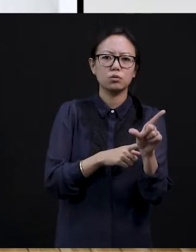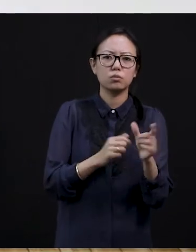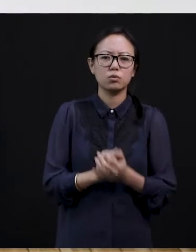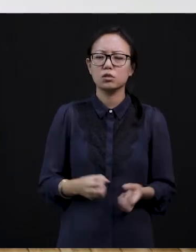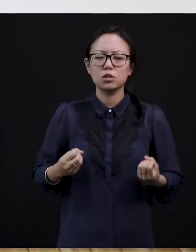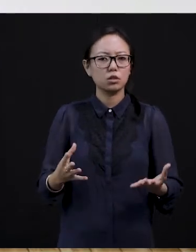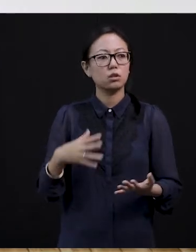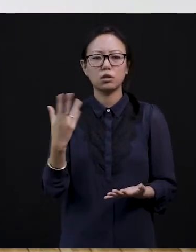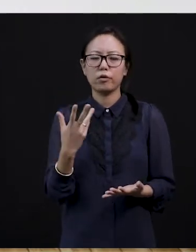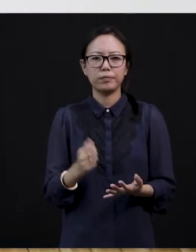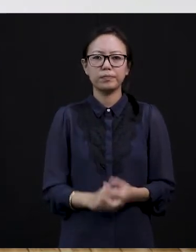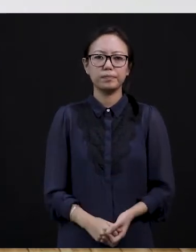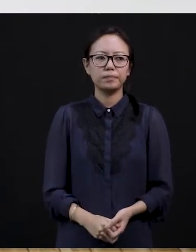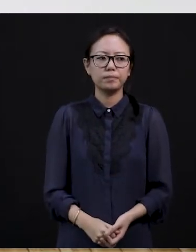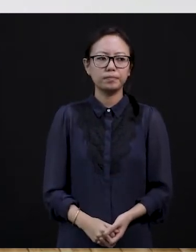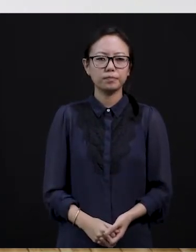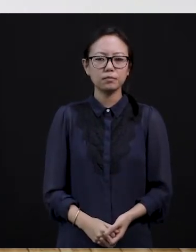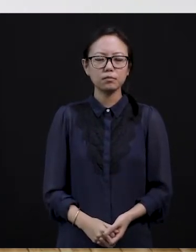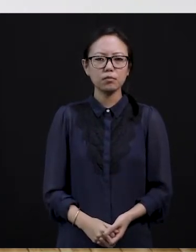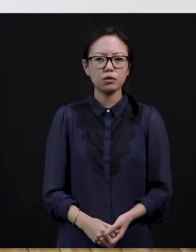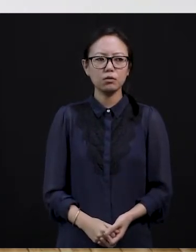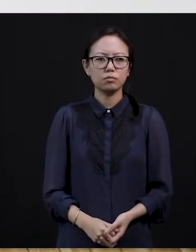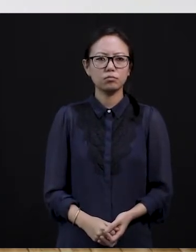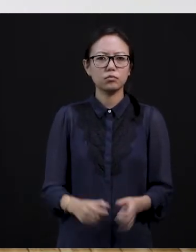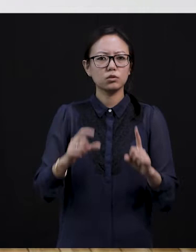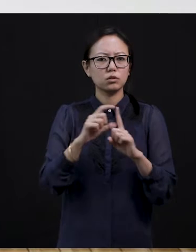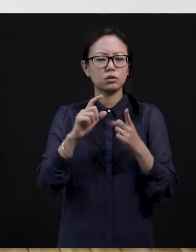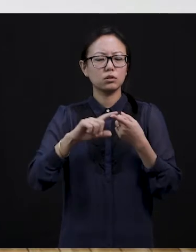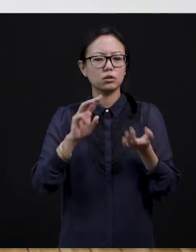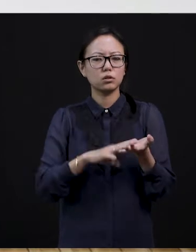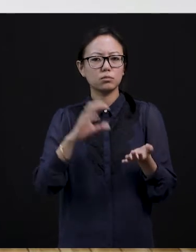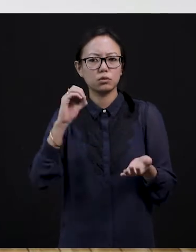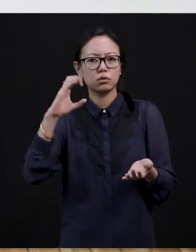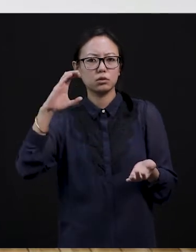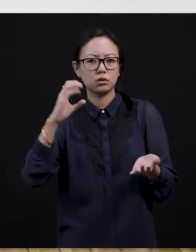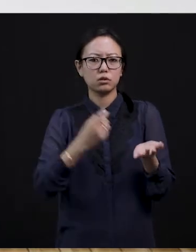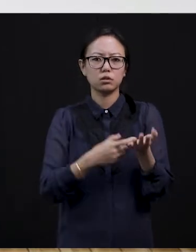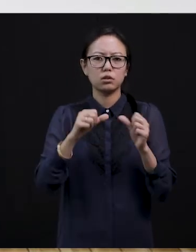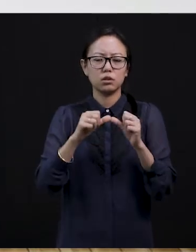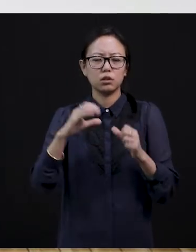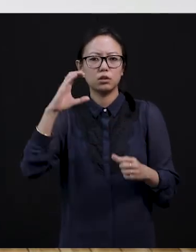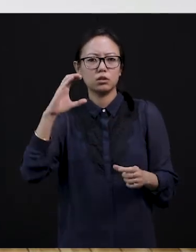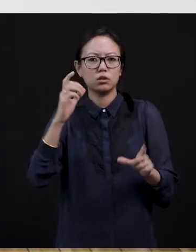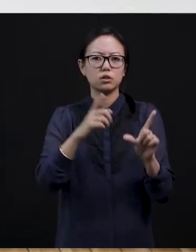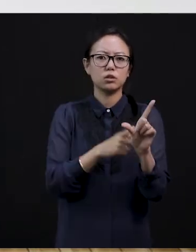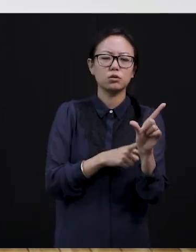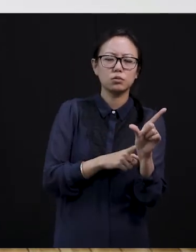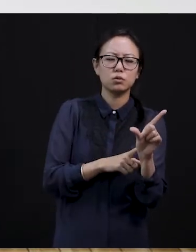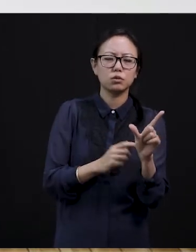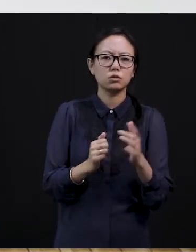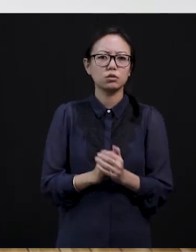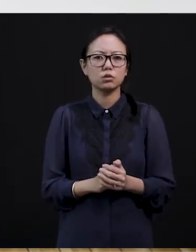world. So democracy is a government which depends on the consent of the governed, which